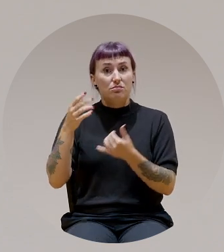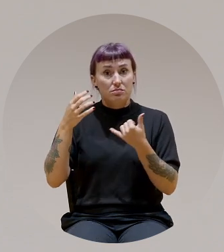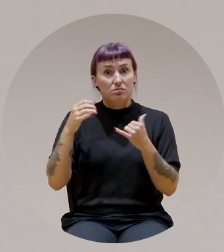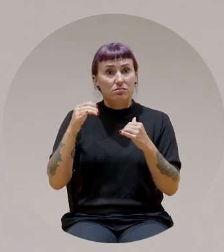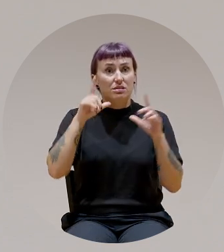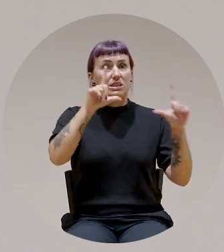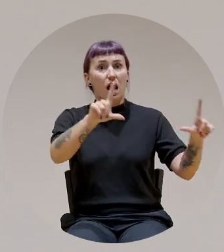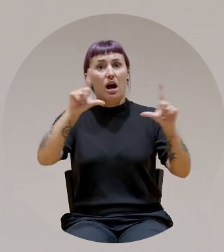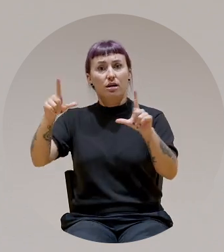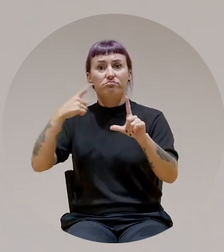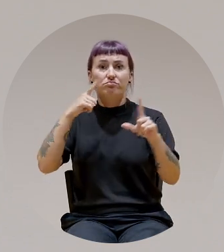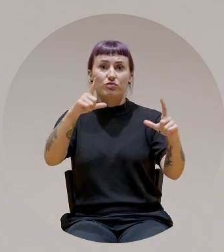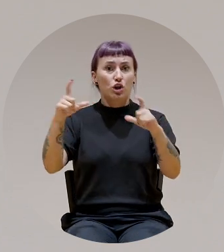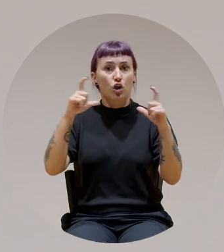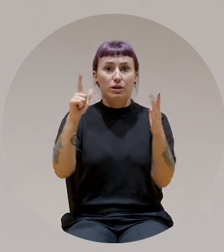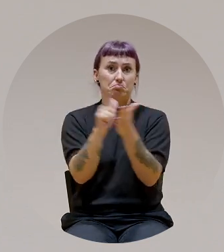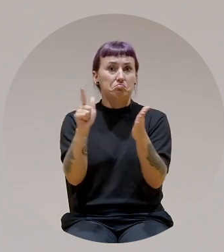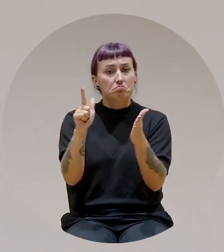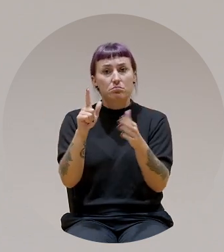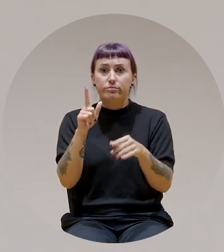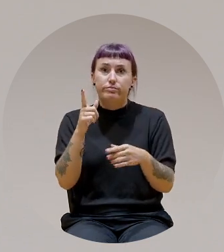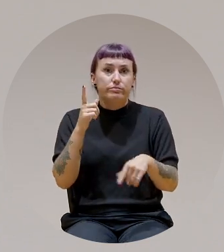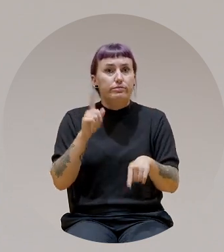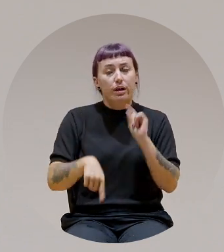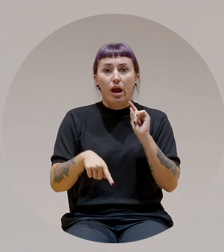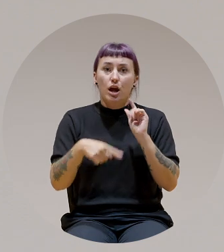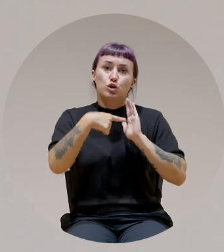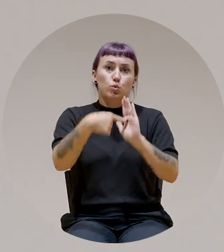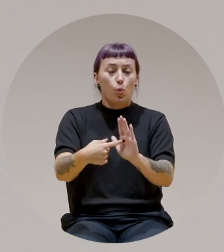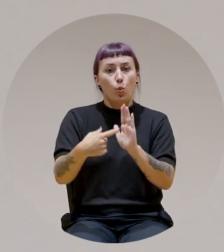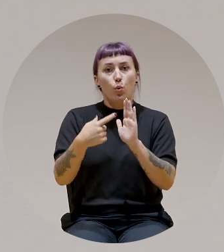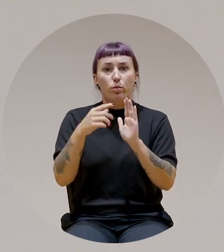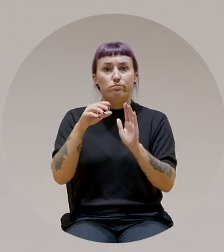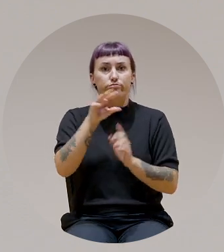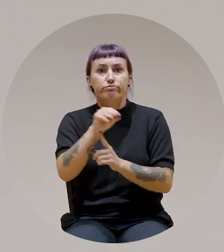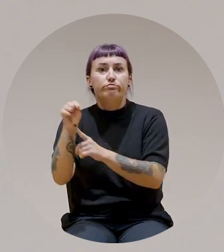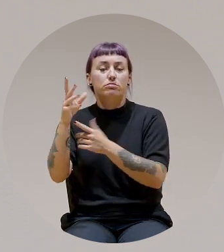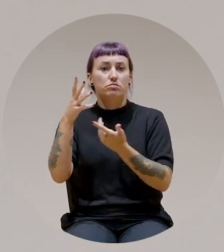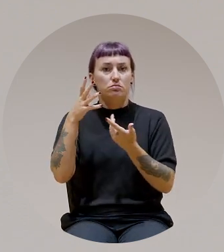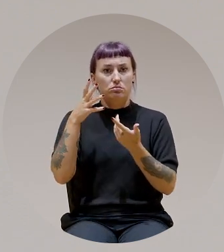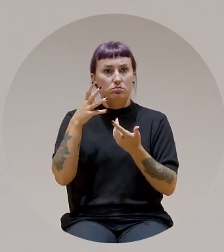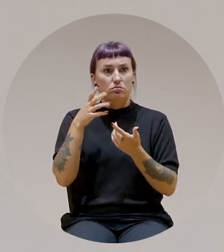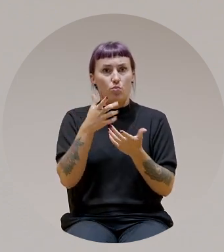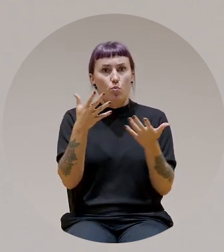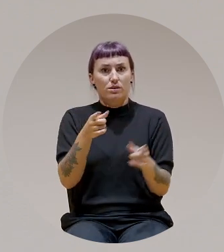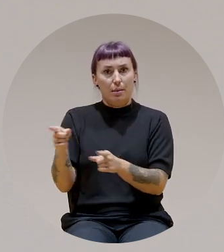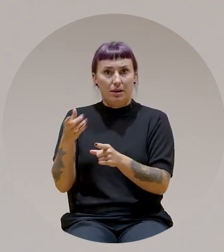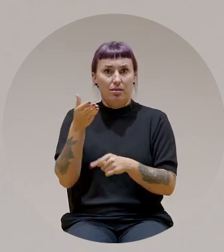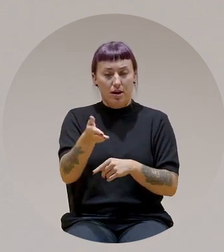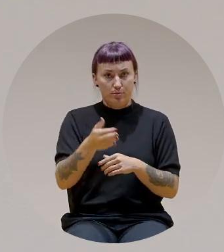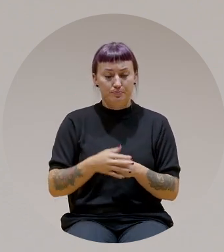still signs that say photography is not allowed. You cannot depict or take photographs of